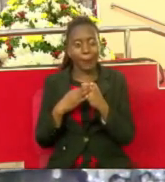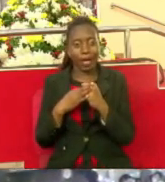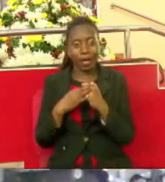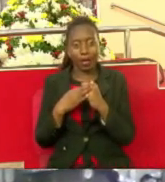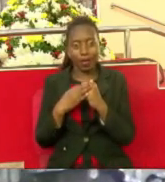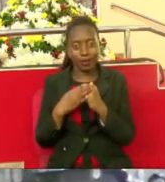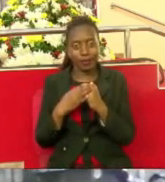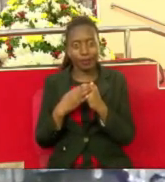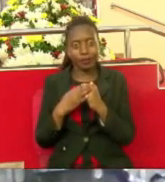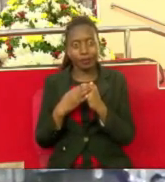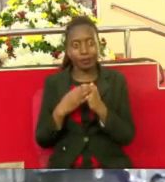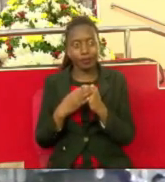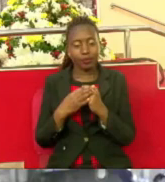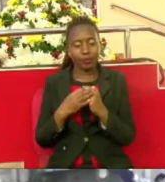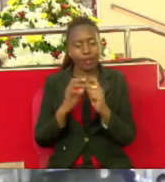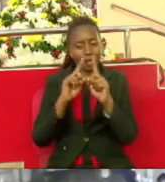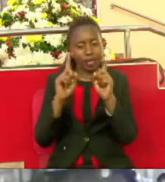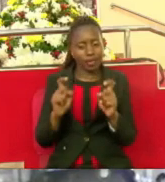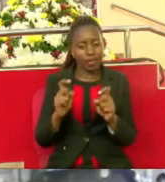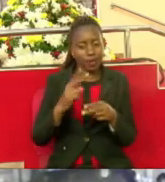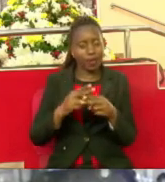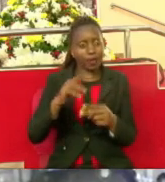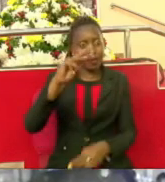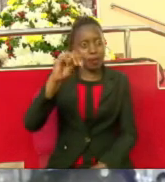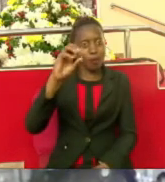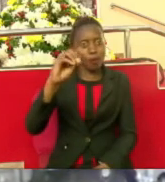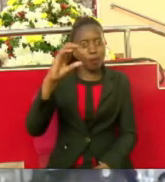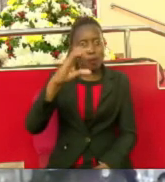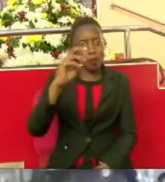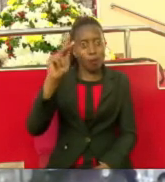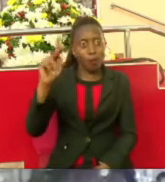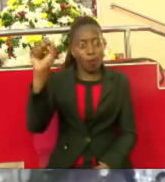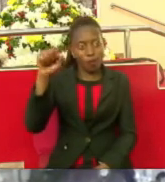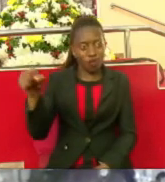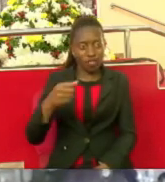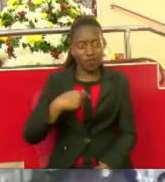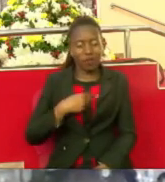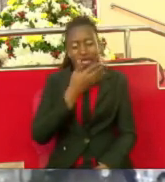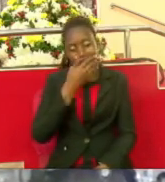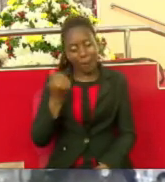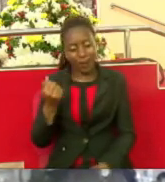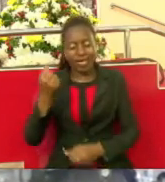that, the mocks, I was the best student in that region.